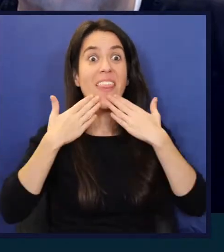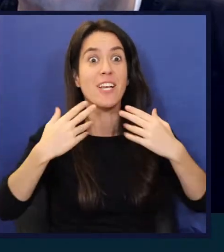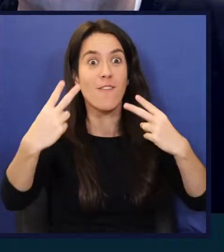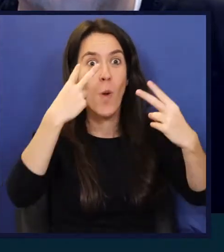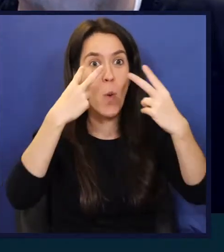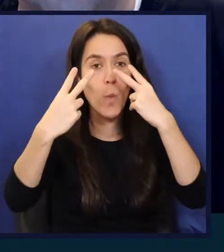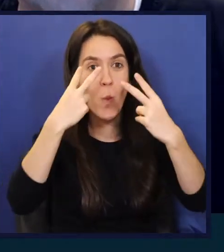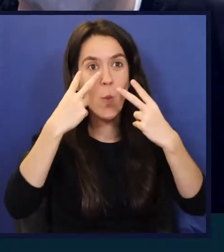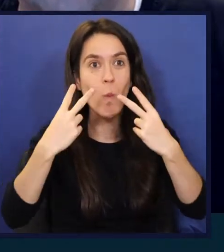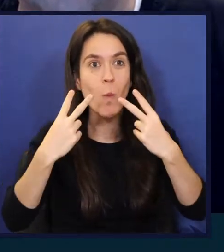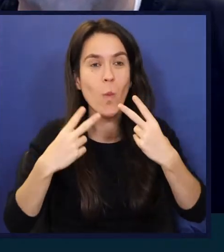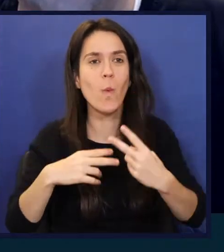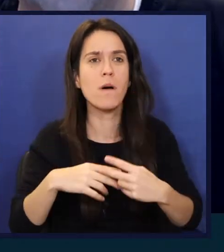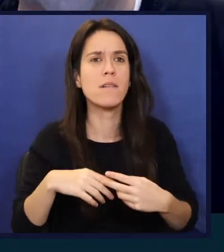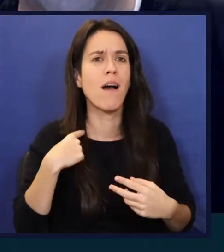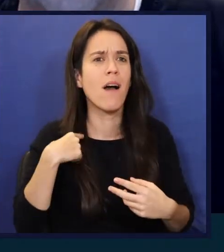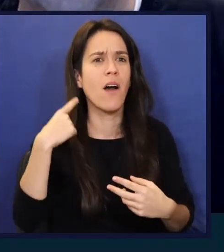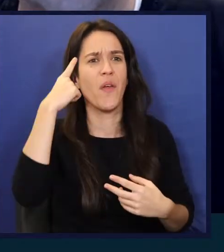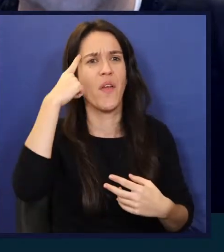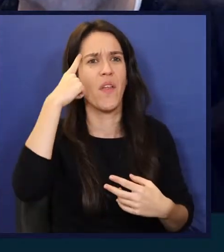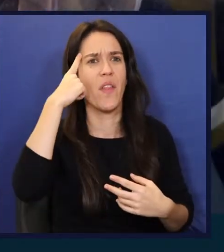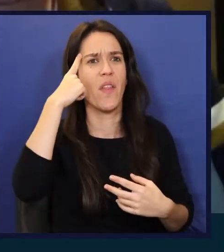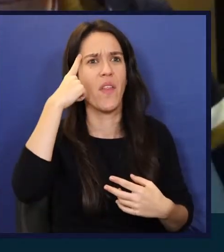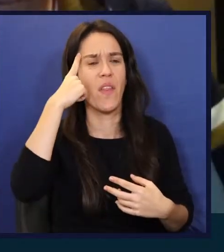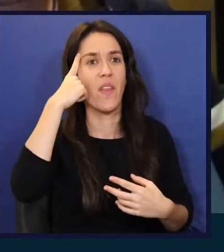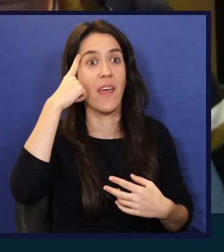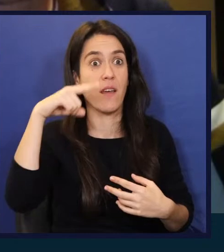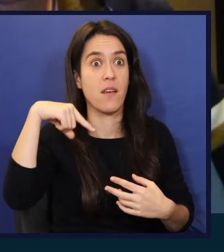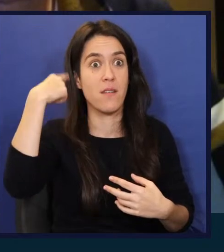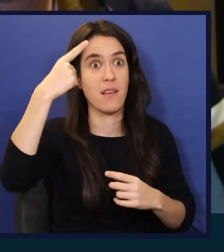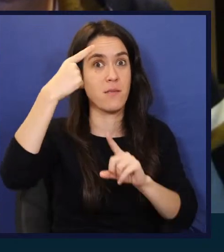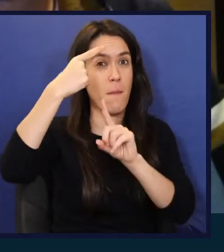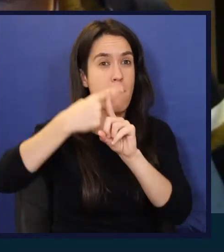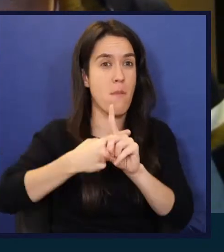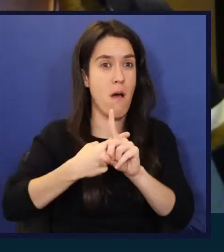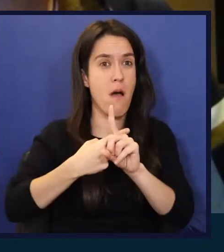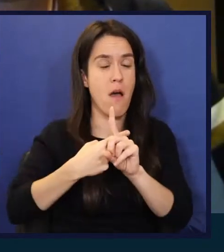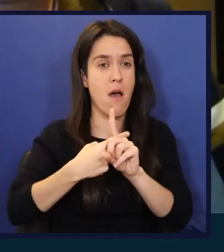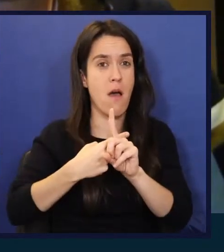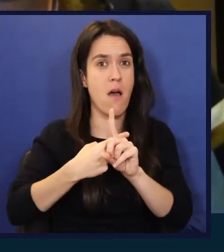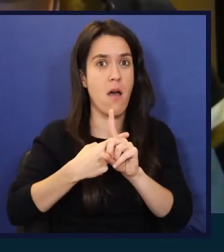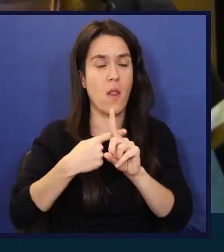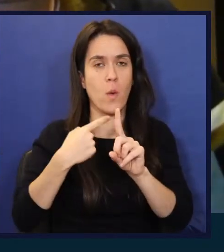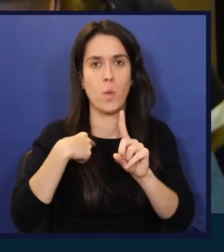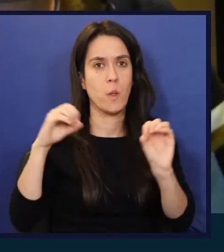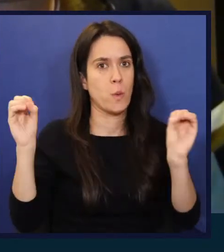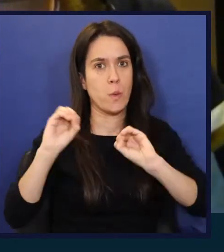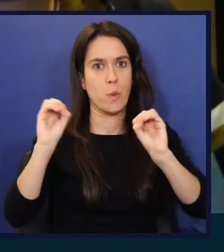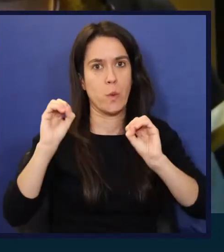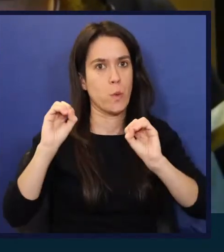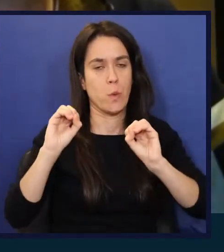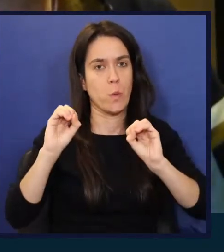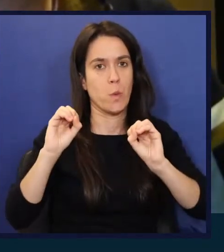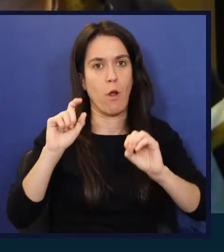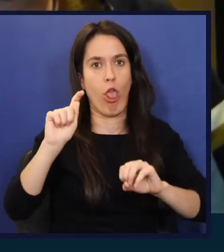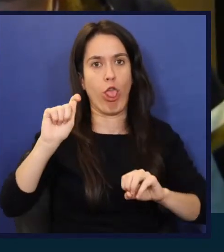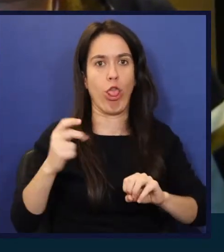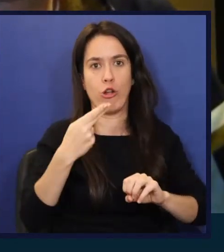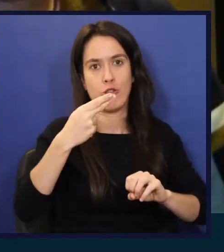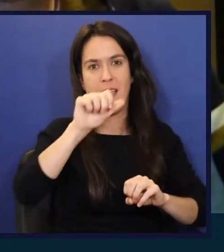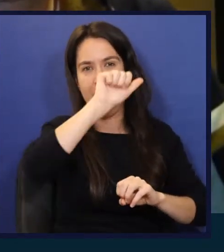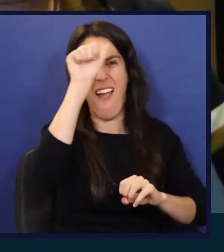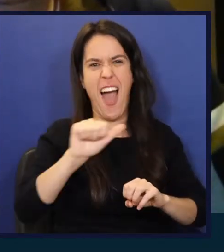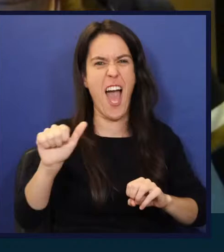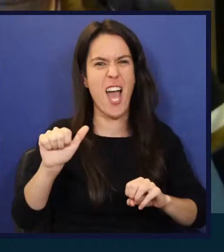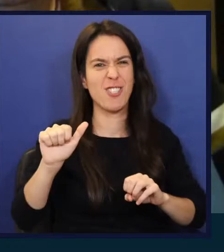Like Roland said already during the kickoff, next month we don't host an Azure